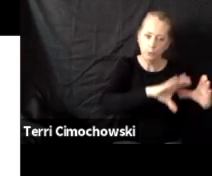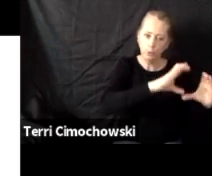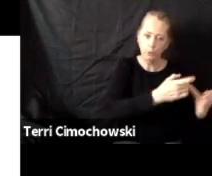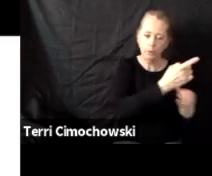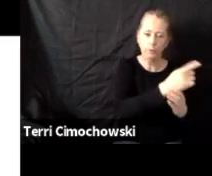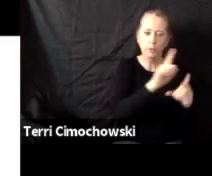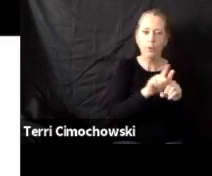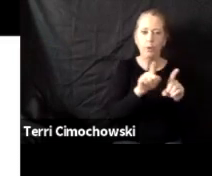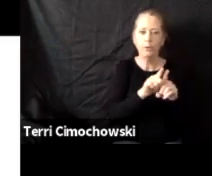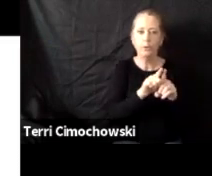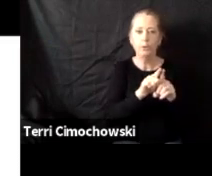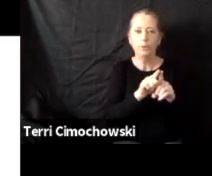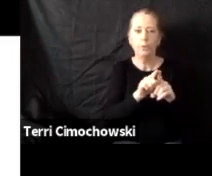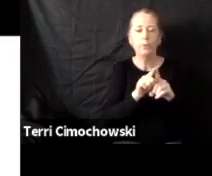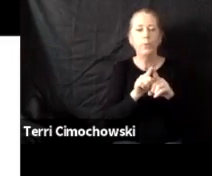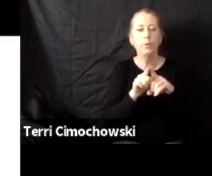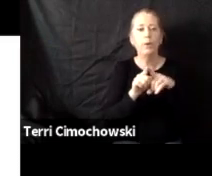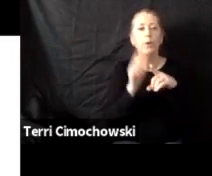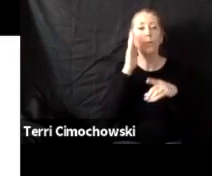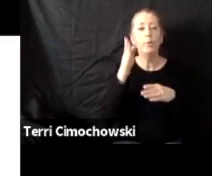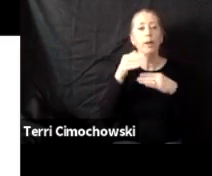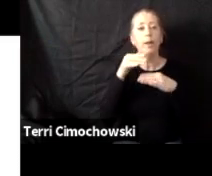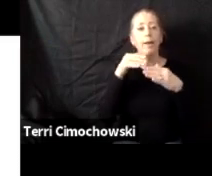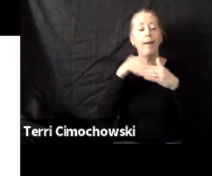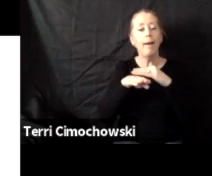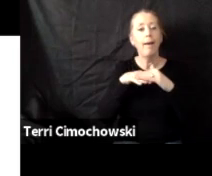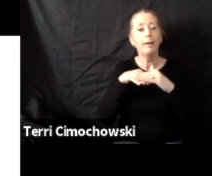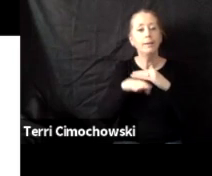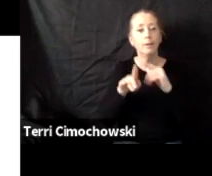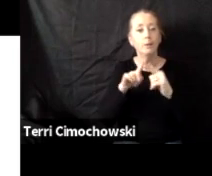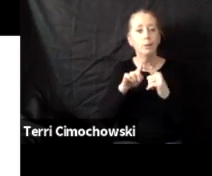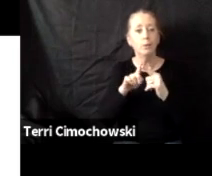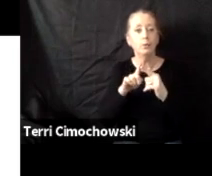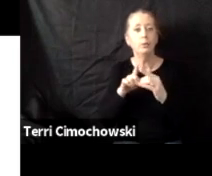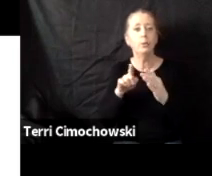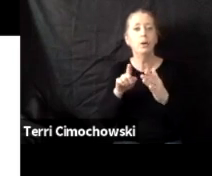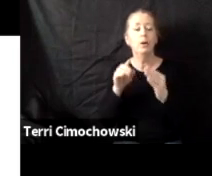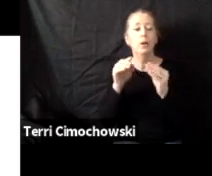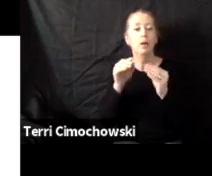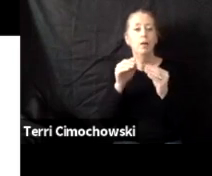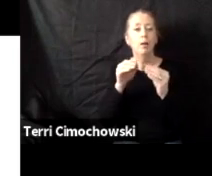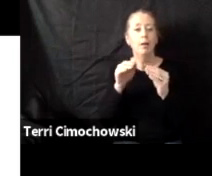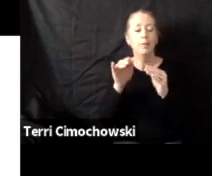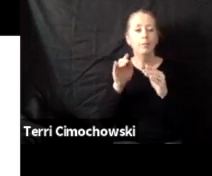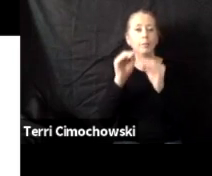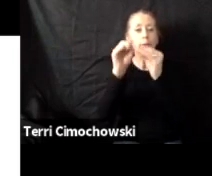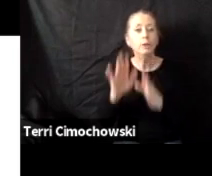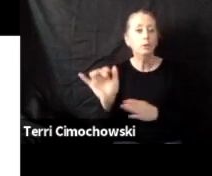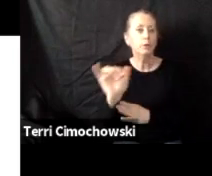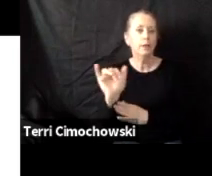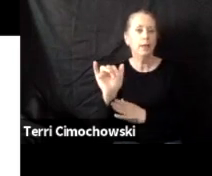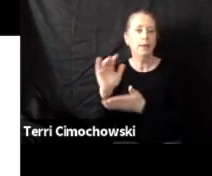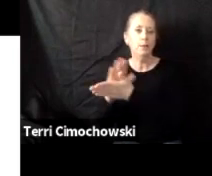will also be access to similar supports as you would see in a brick and mortar. So at the elementary level, this would be things like our gifted